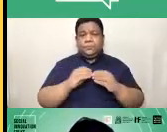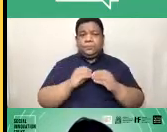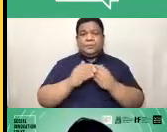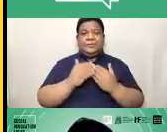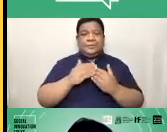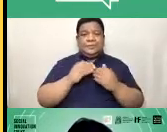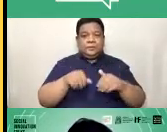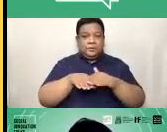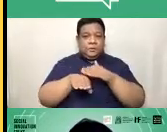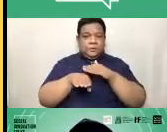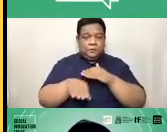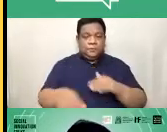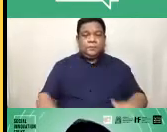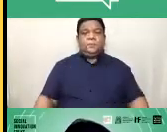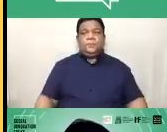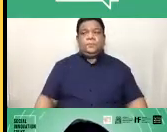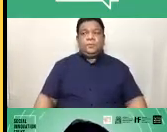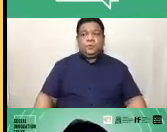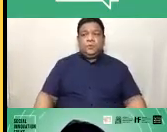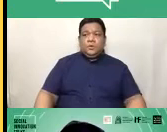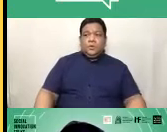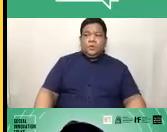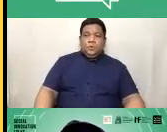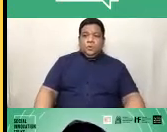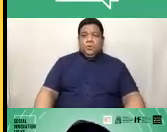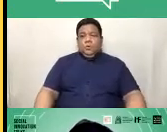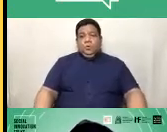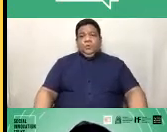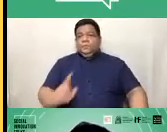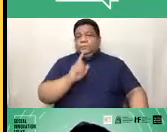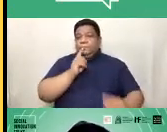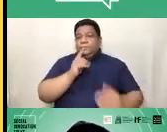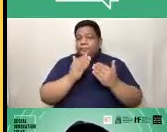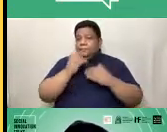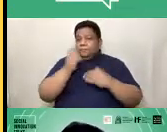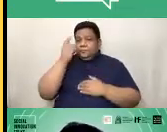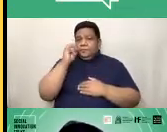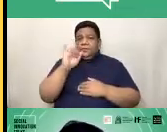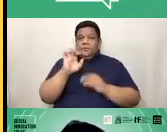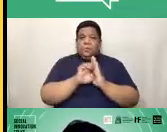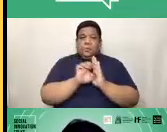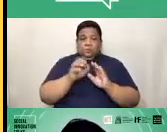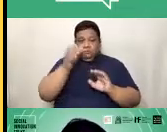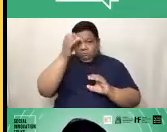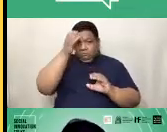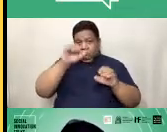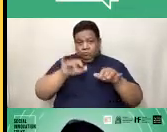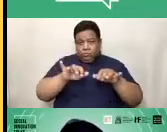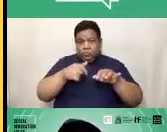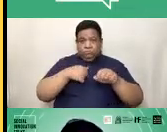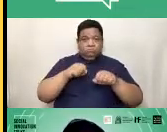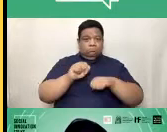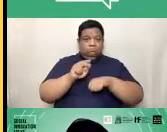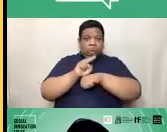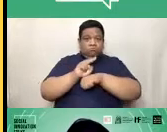accessible. And that's easy to understand when you go to the concept of, if you know how to use a computer, you can actually use